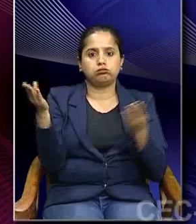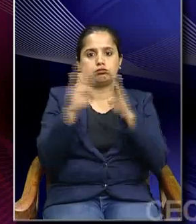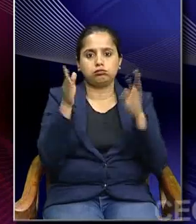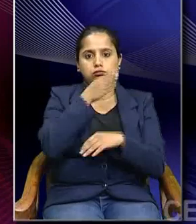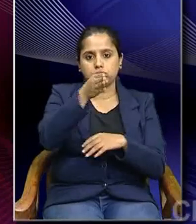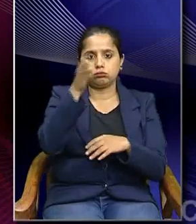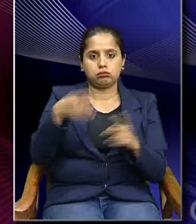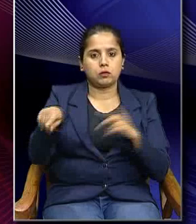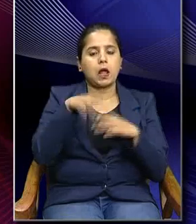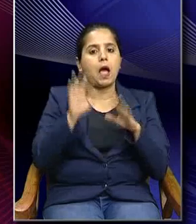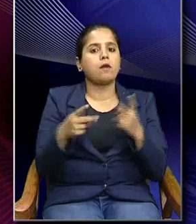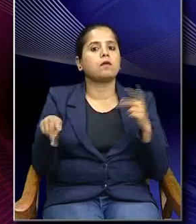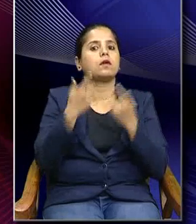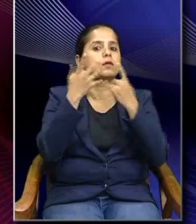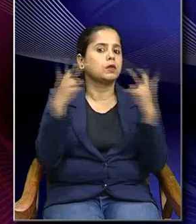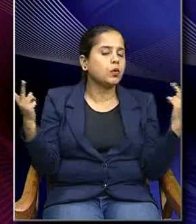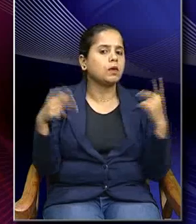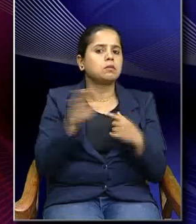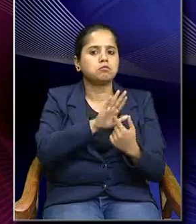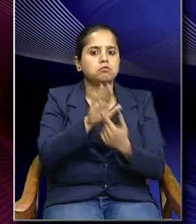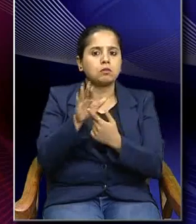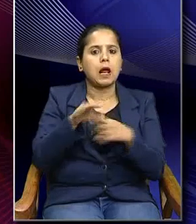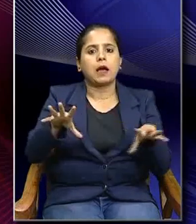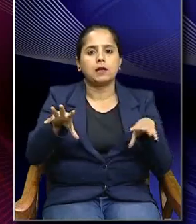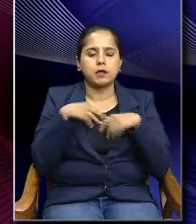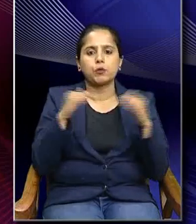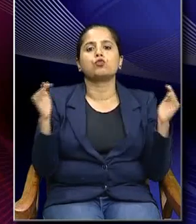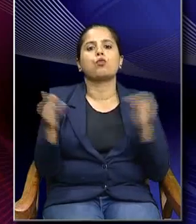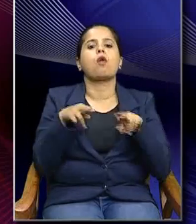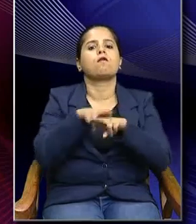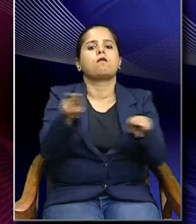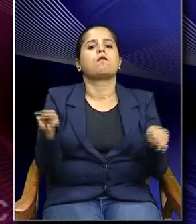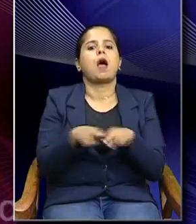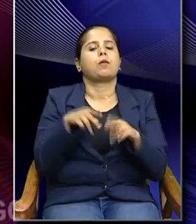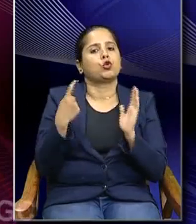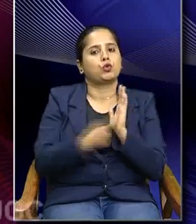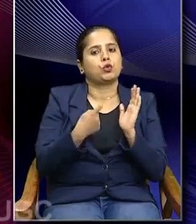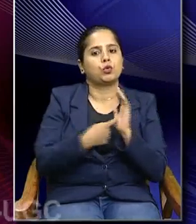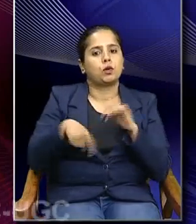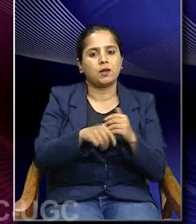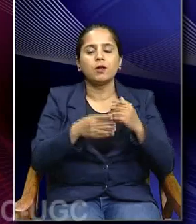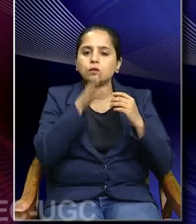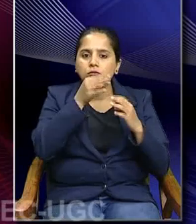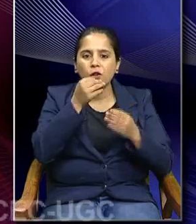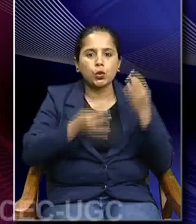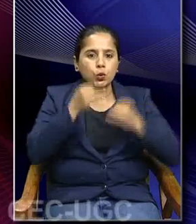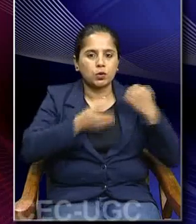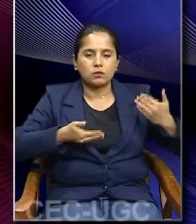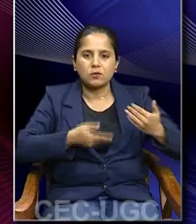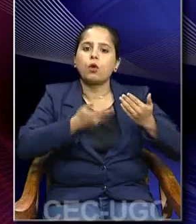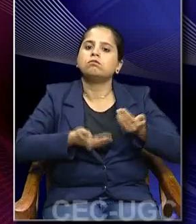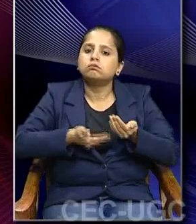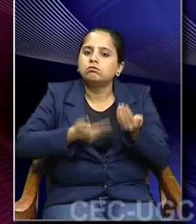which encourages the accept small family norm, encouragement of breastfeeding,